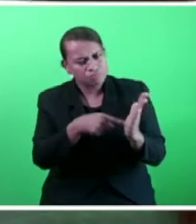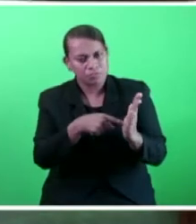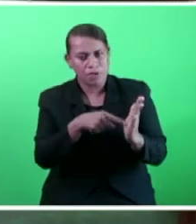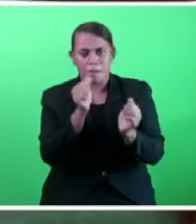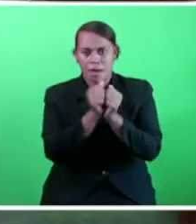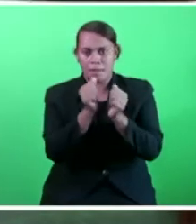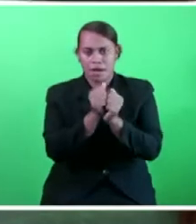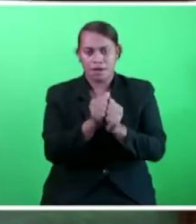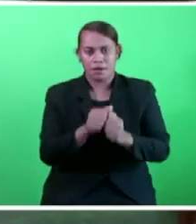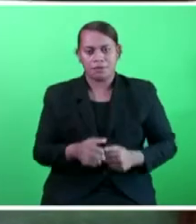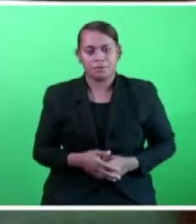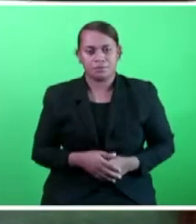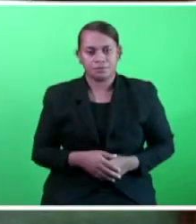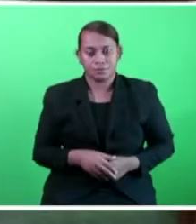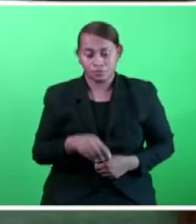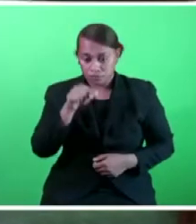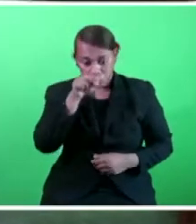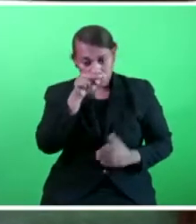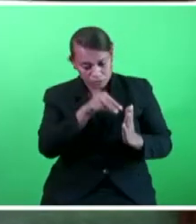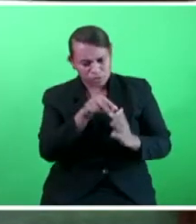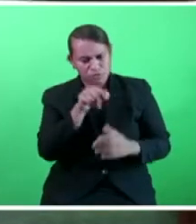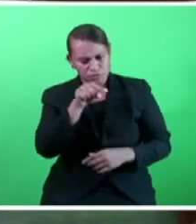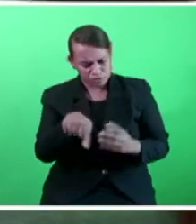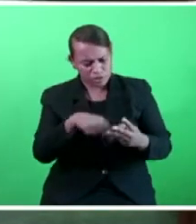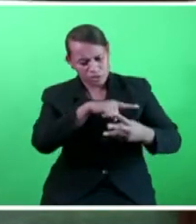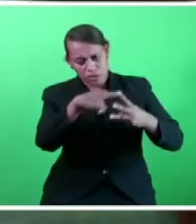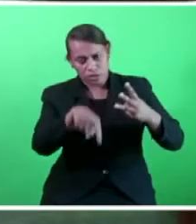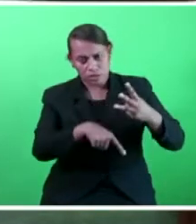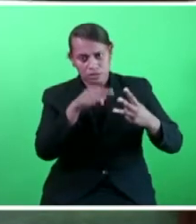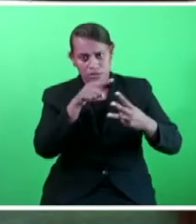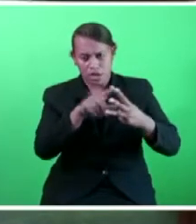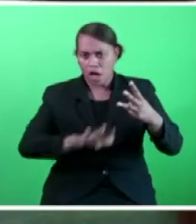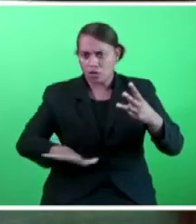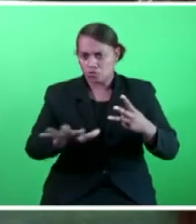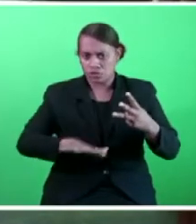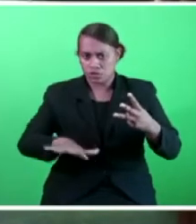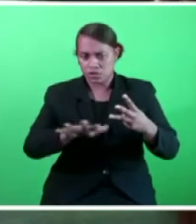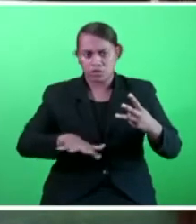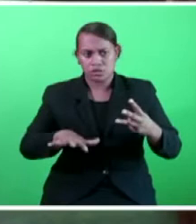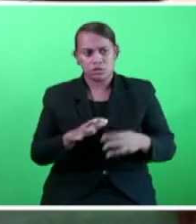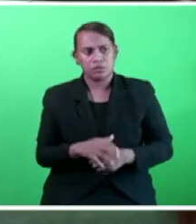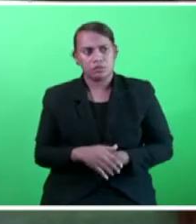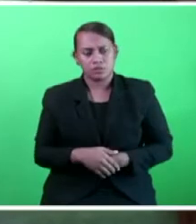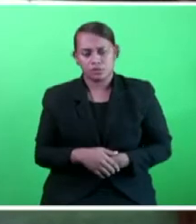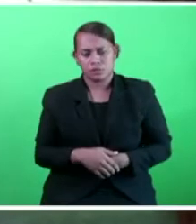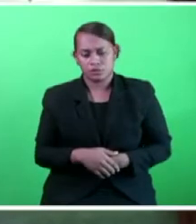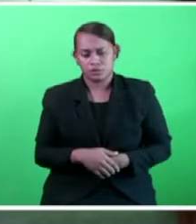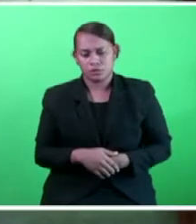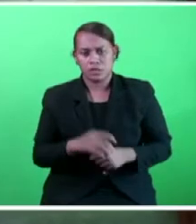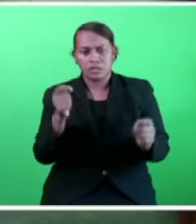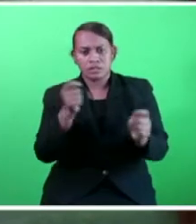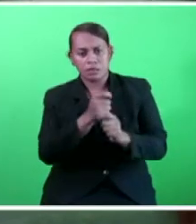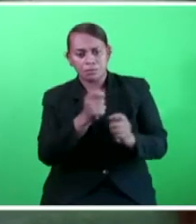Speaker, sir, a number of 3 areas which I've got tagged here that were amended to take account of the